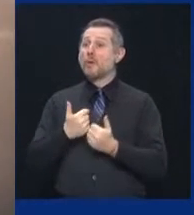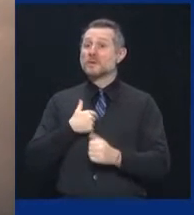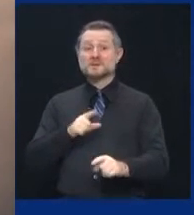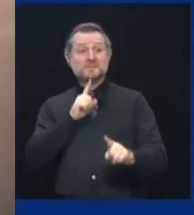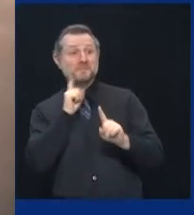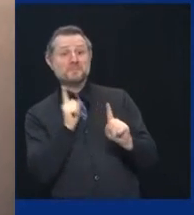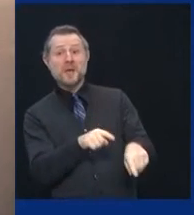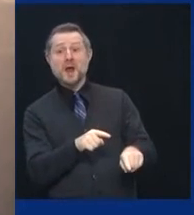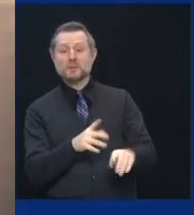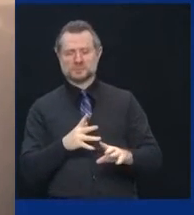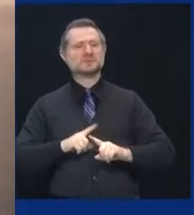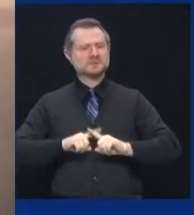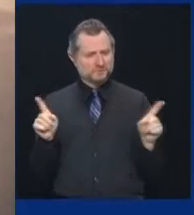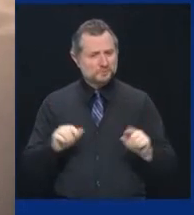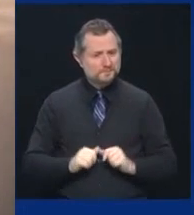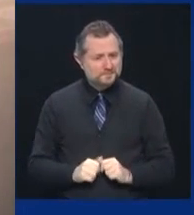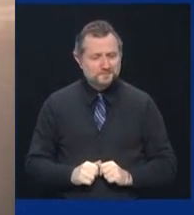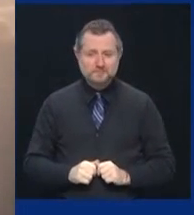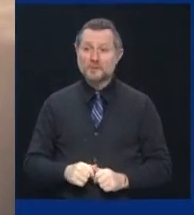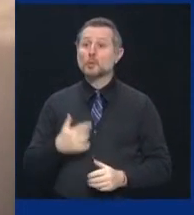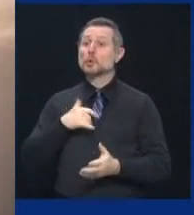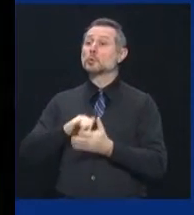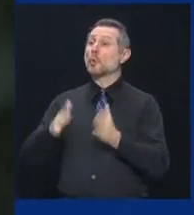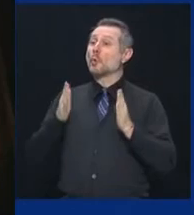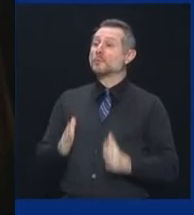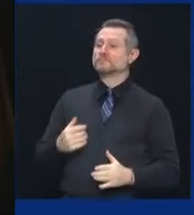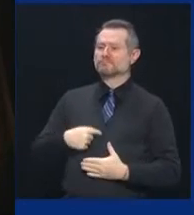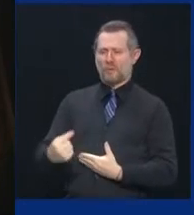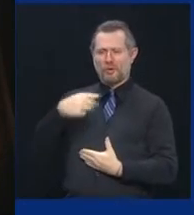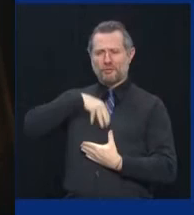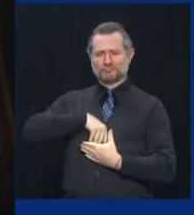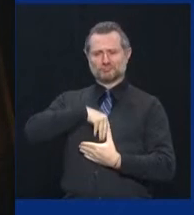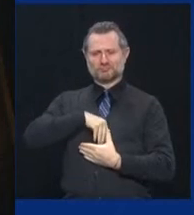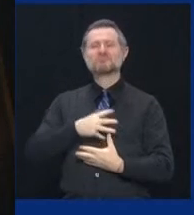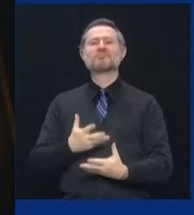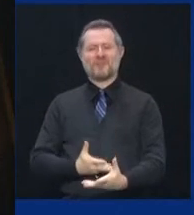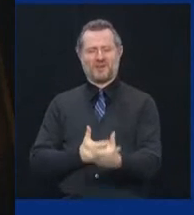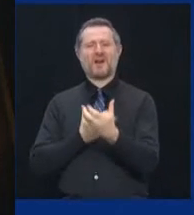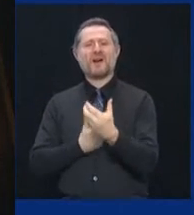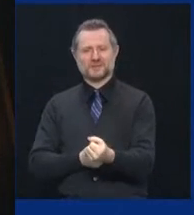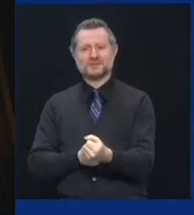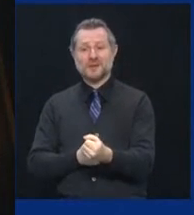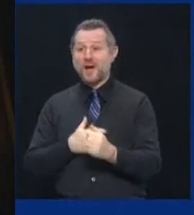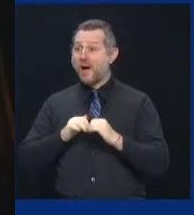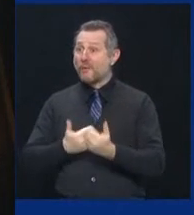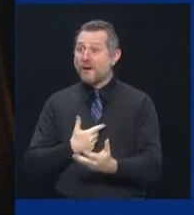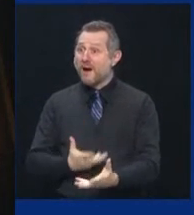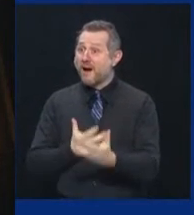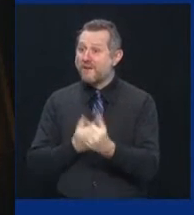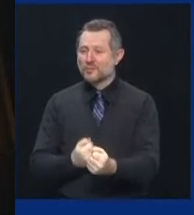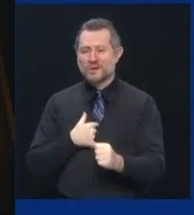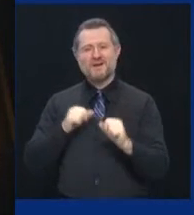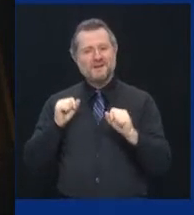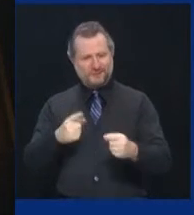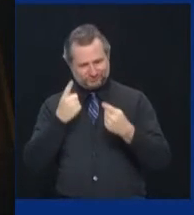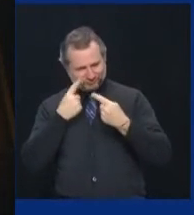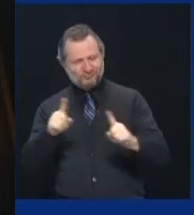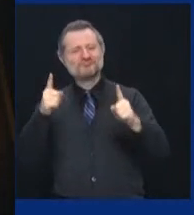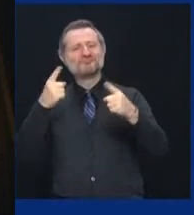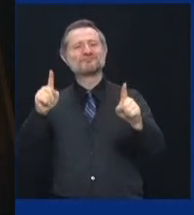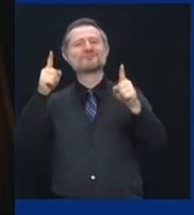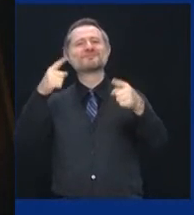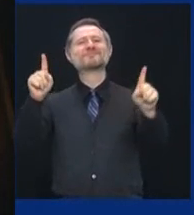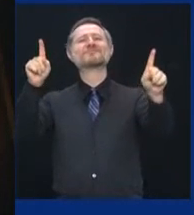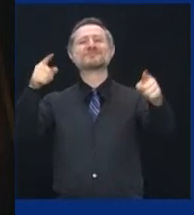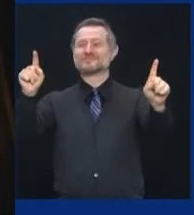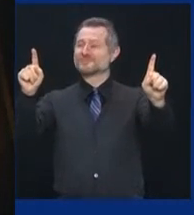different. We have a confidence born from accomplishment. We know what we must do, and